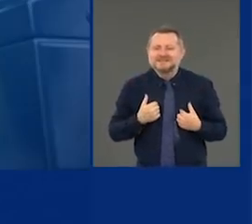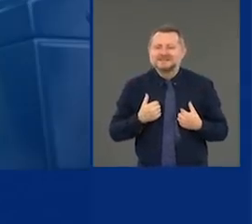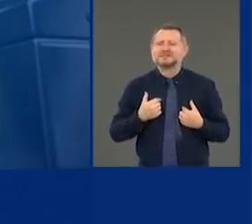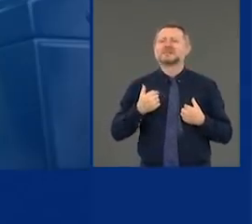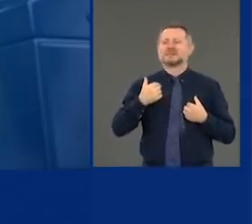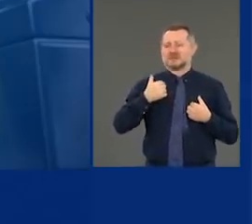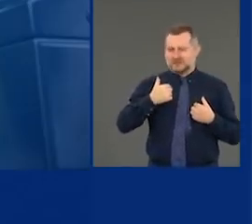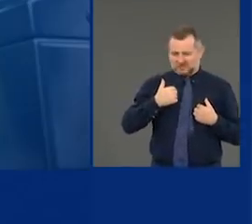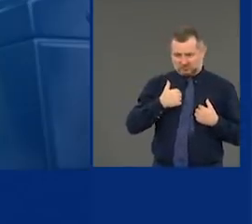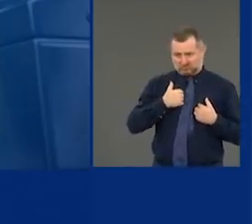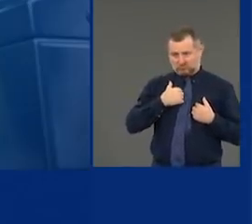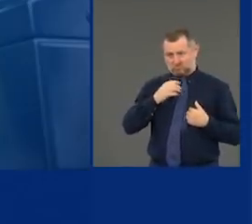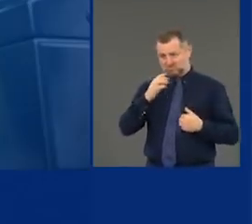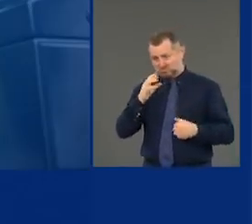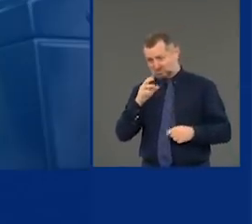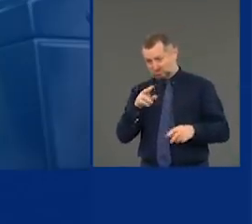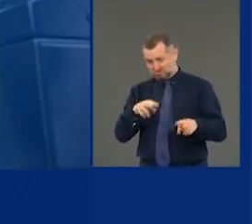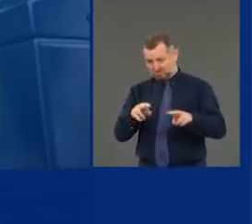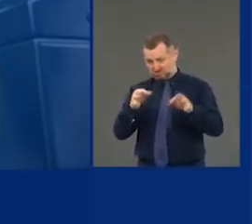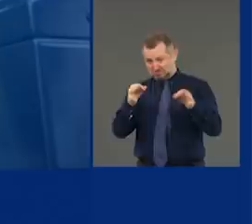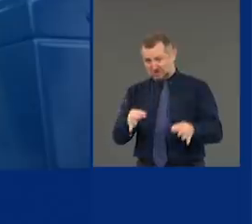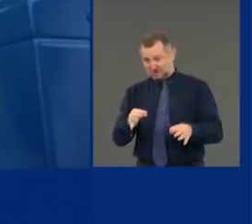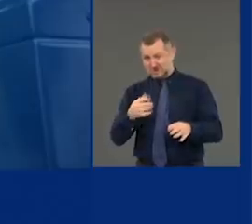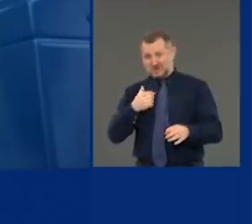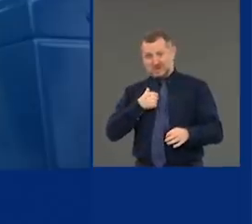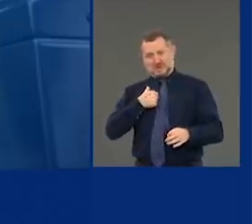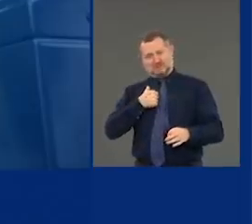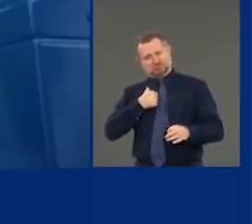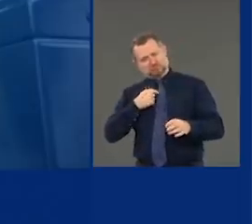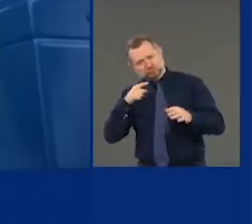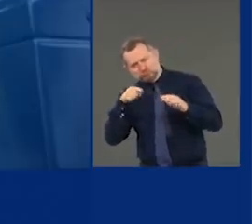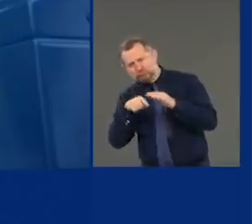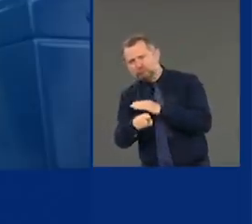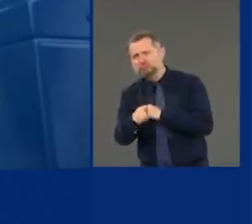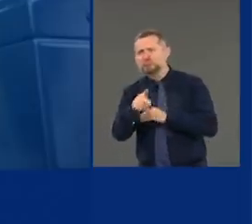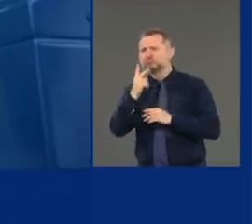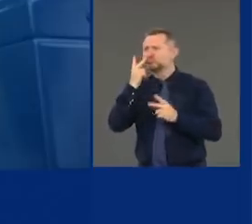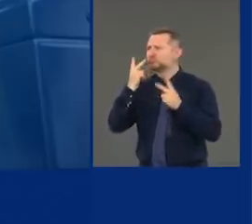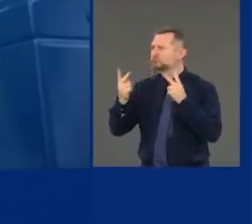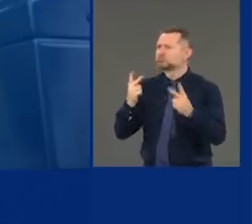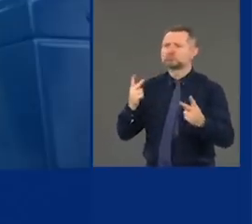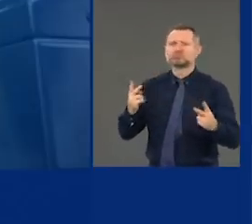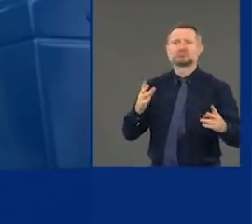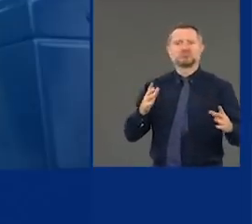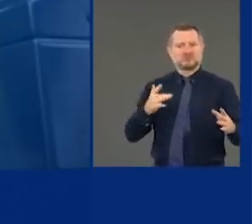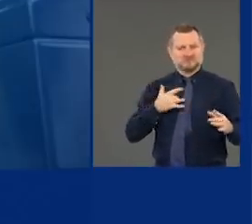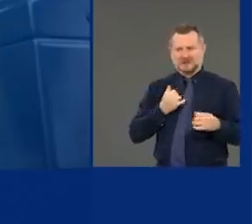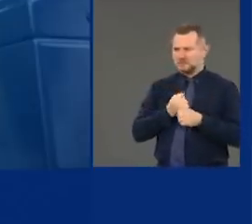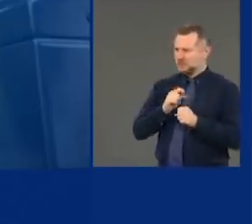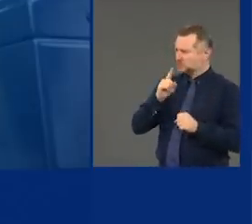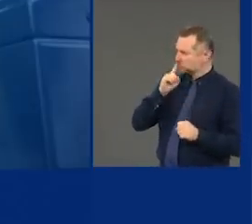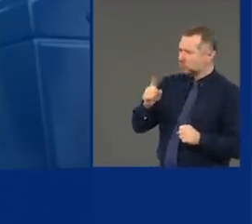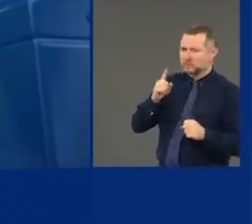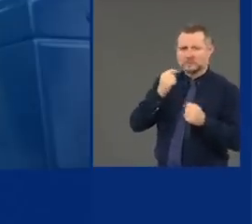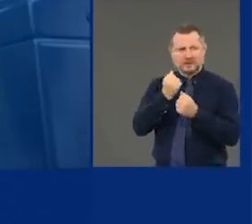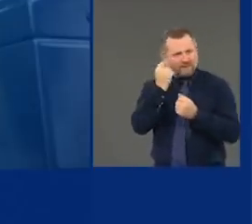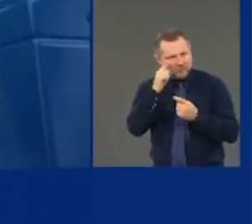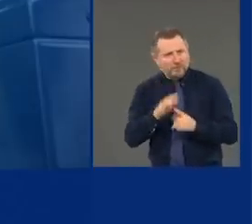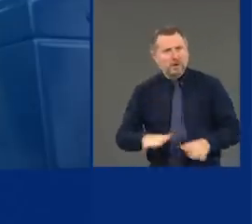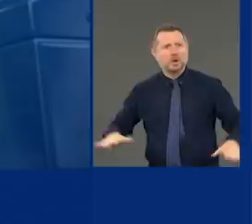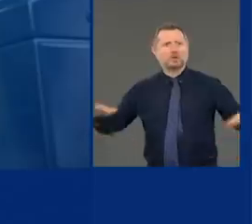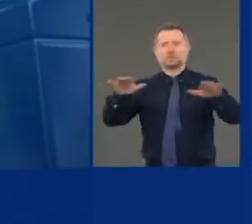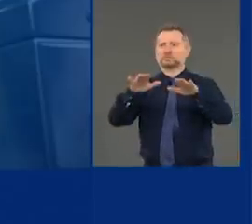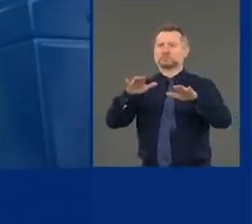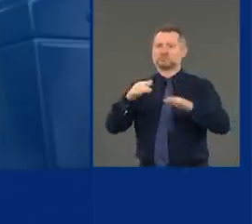assume I'm making the decision for myself and for my children. And I said to Roma, if